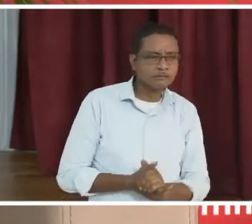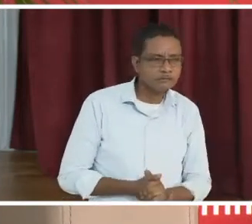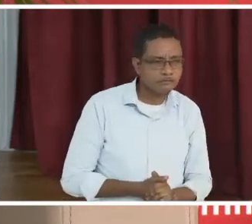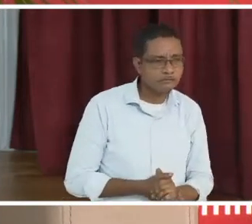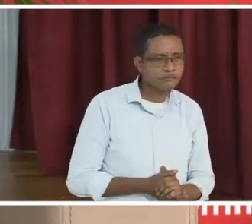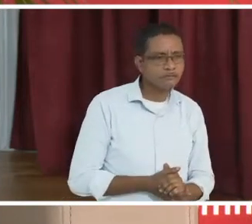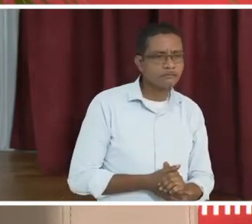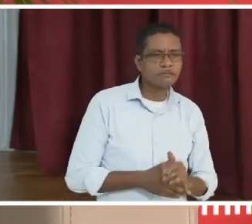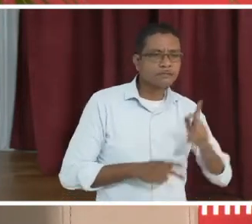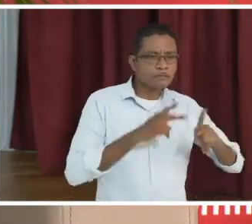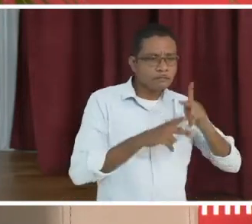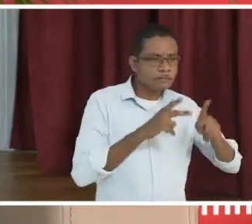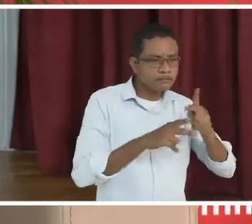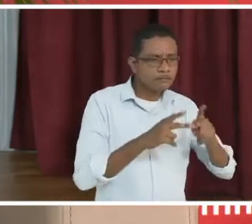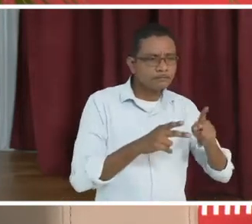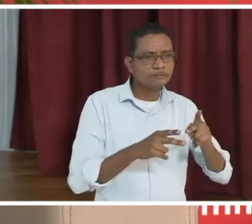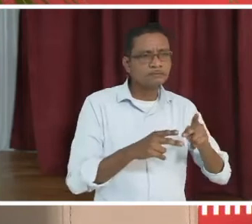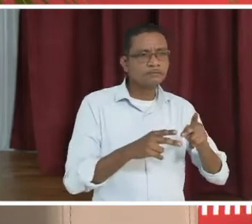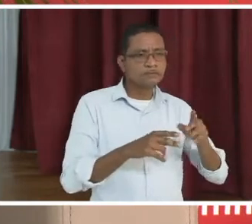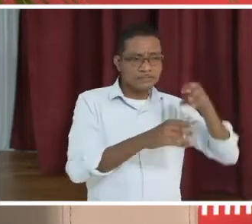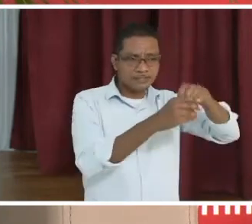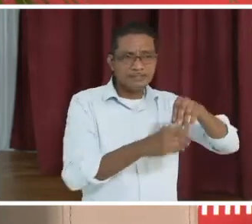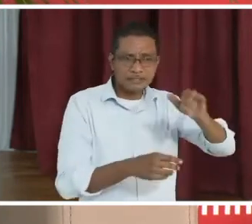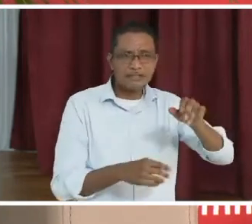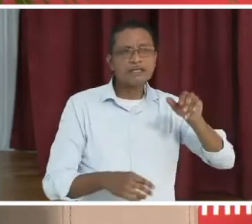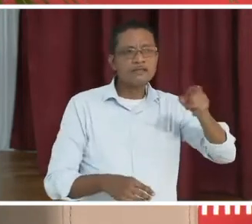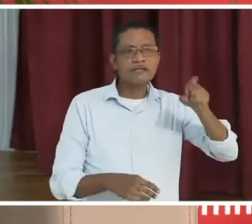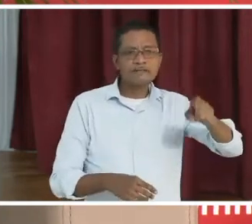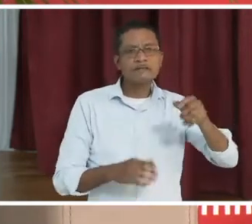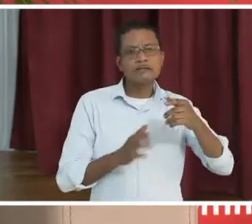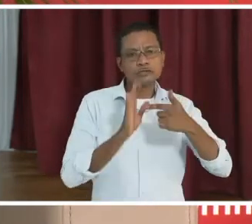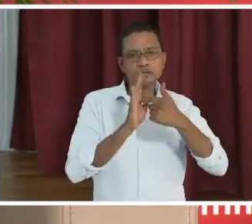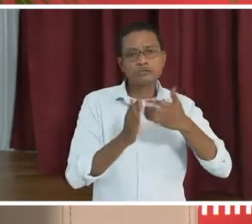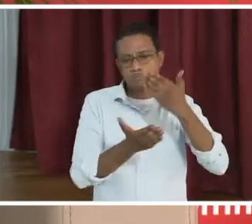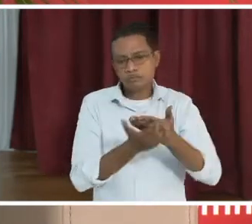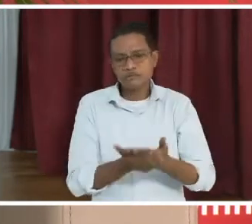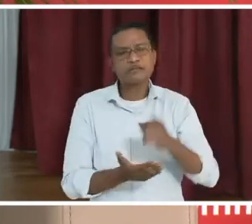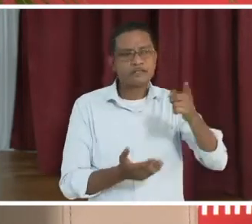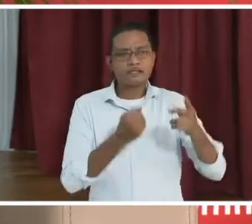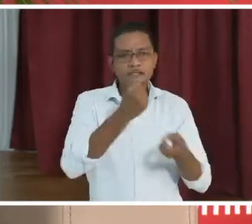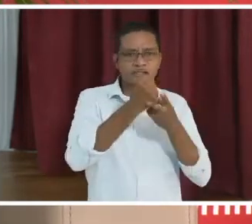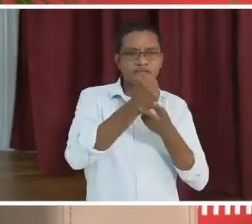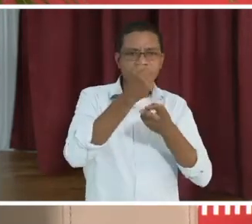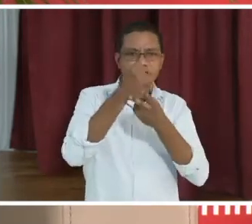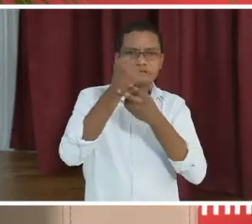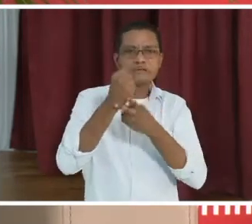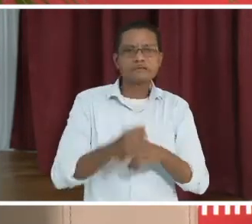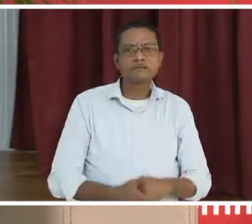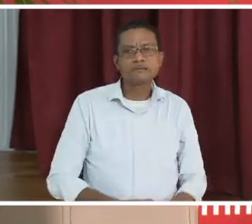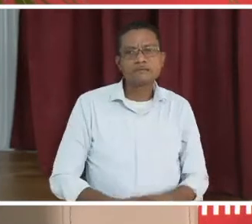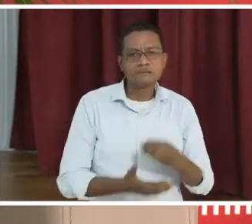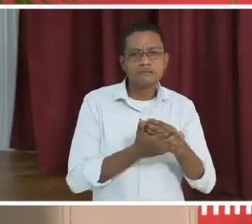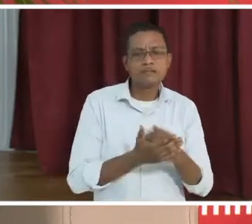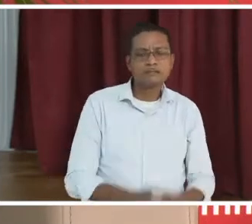Individuals under that category just have to provide evidence of savings, right, to cover your legal fees. Because, yeah,